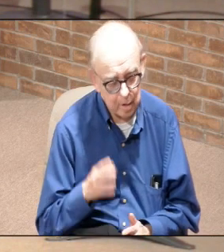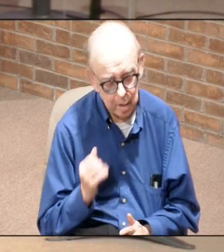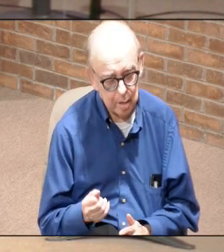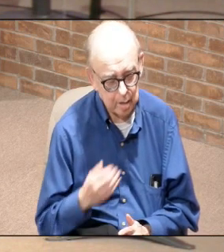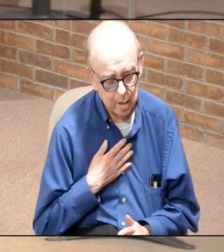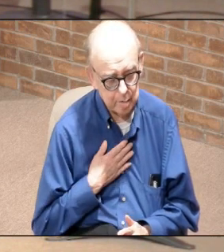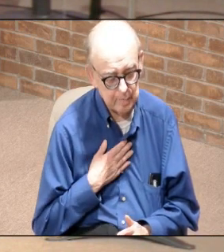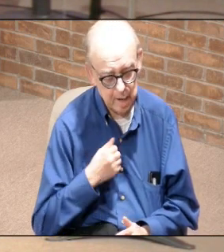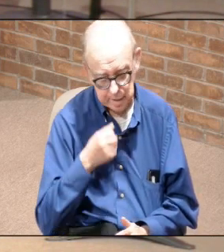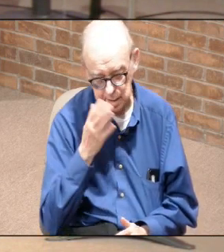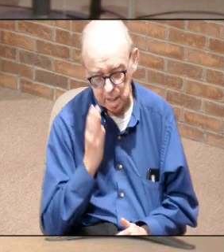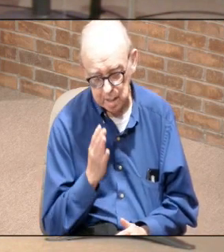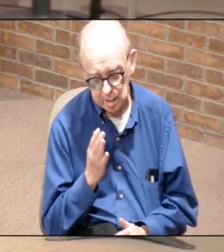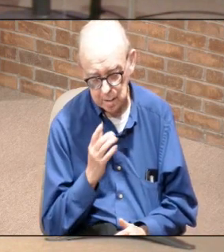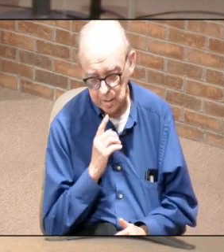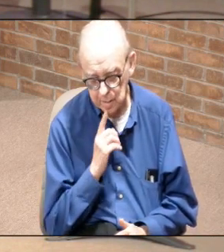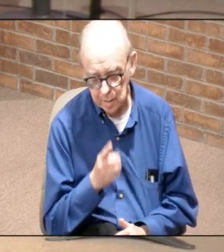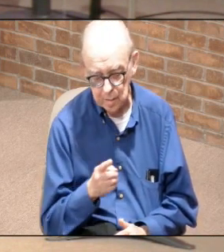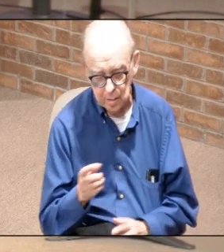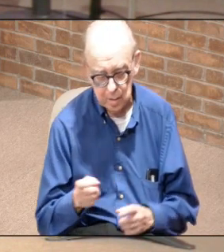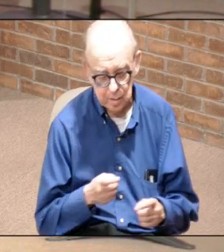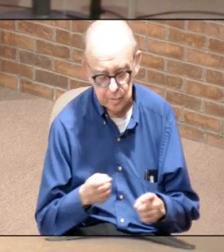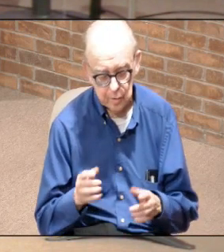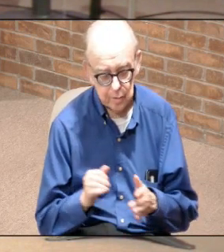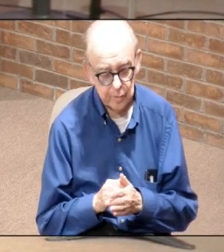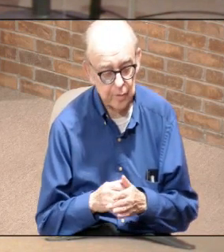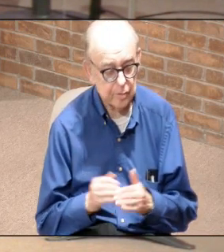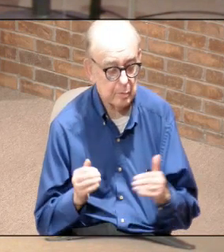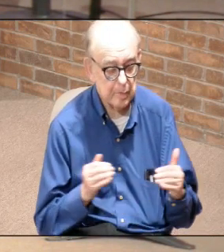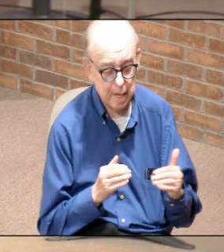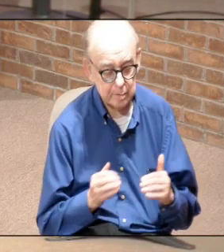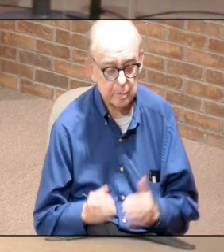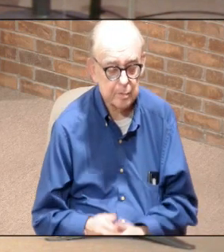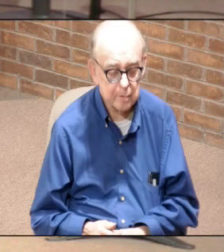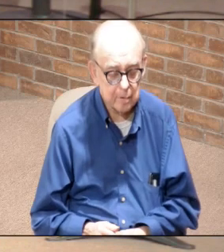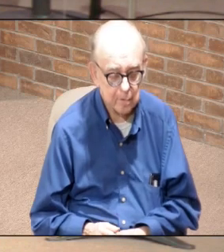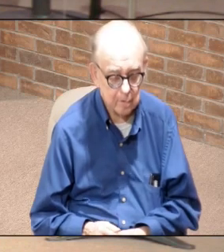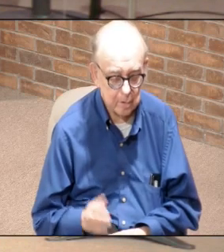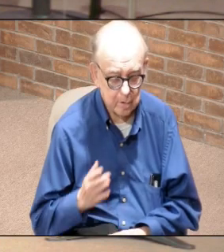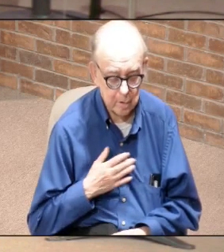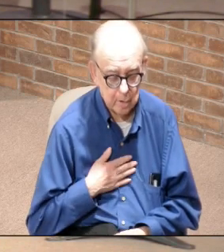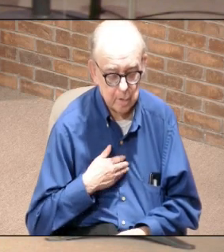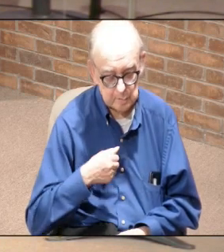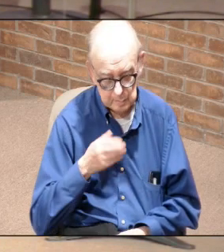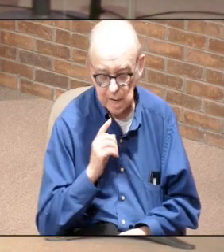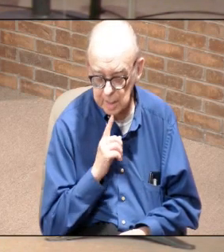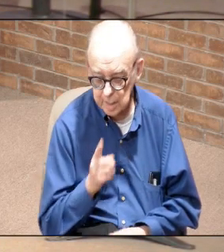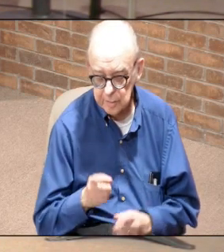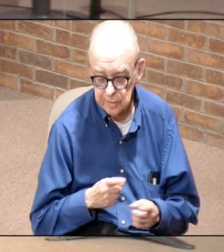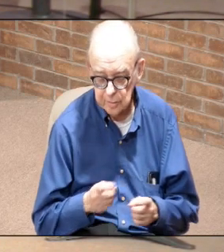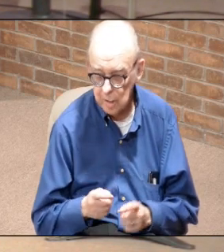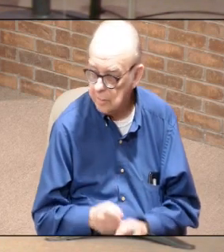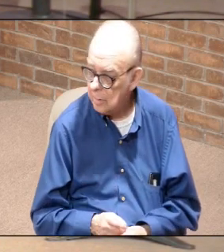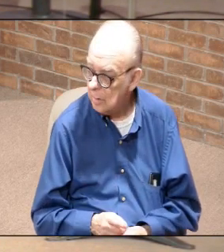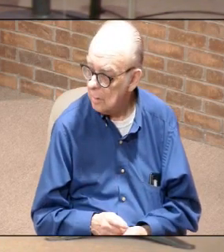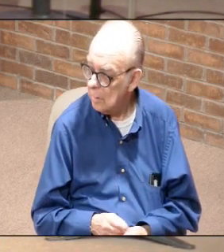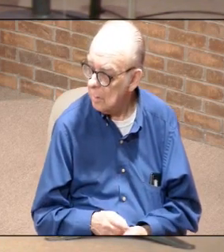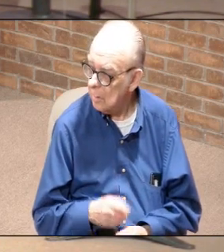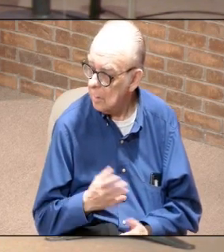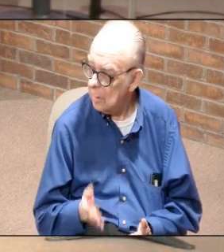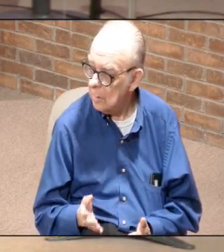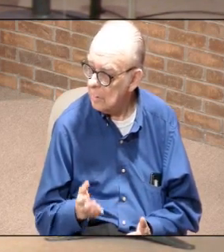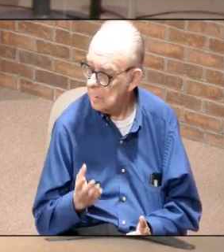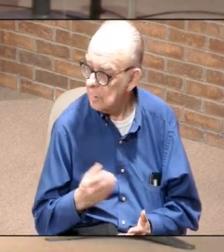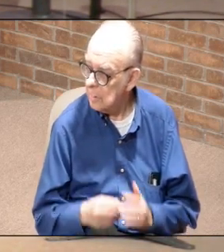Because my God is in charge of this battle. My God is. So he's